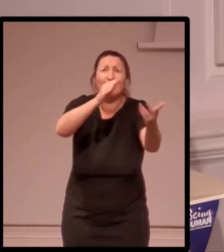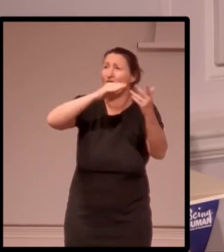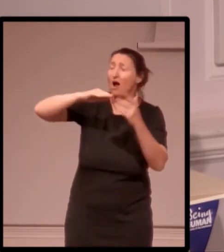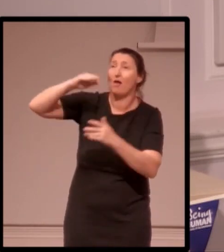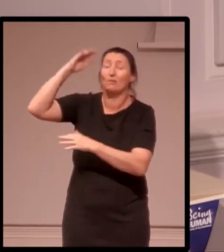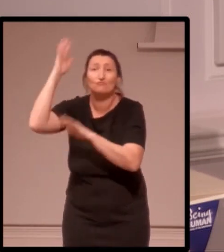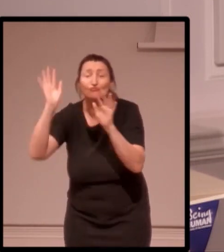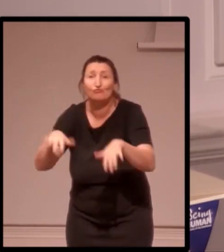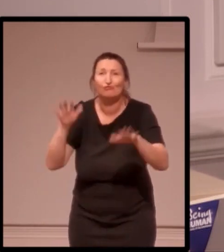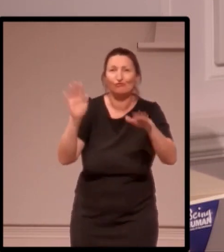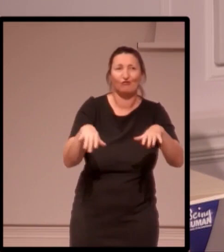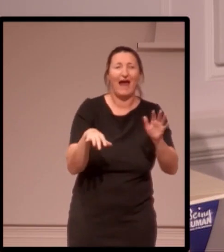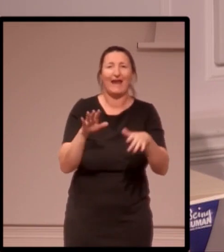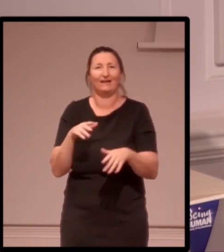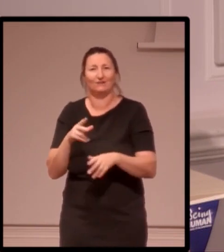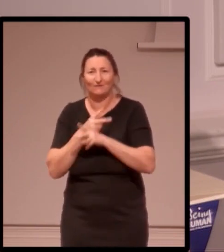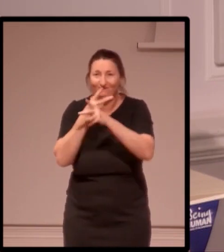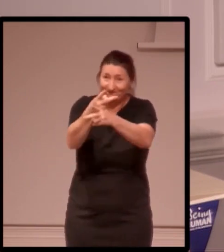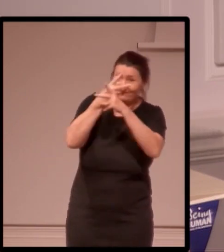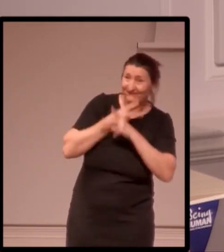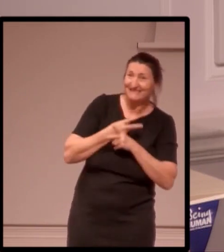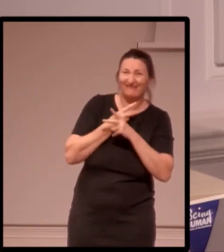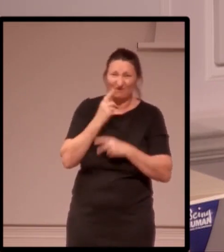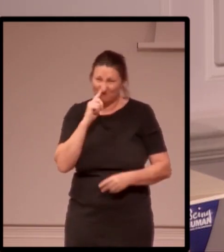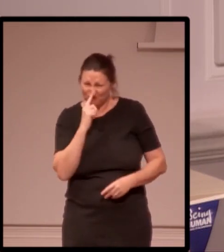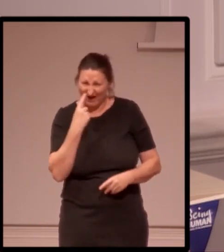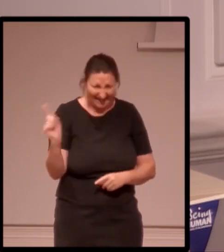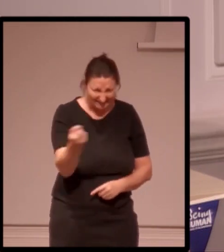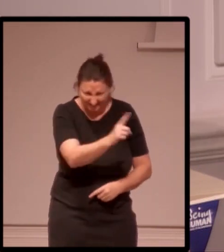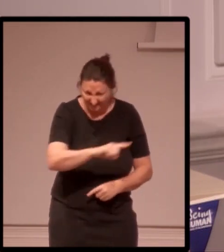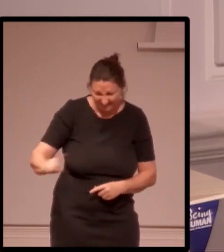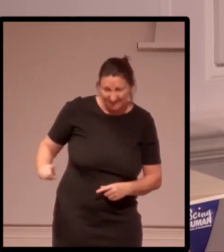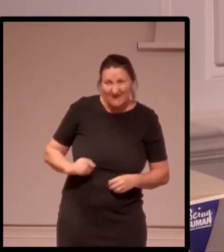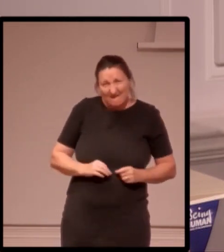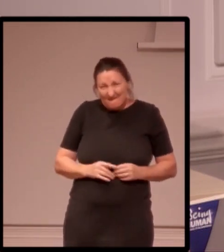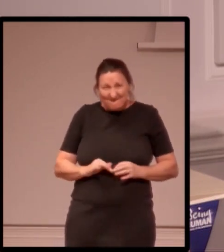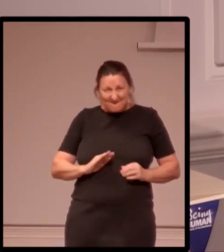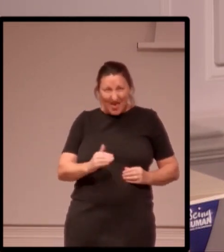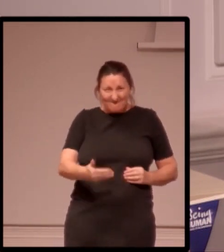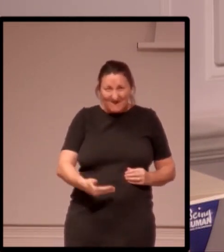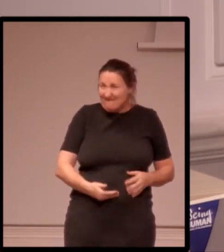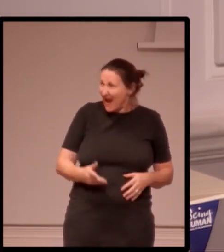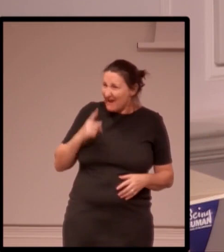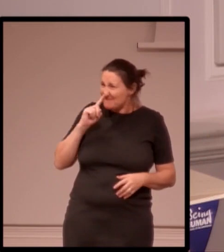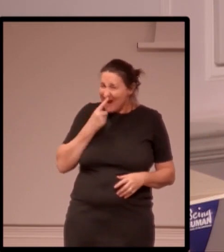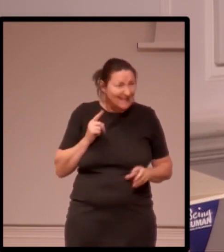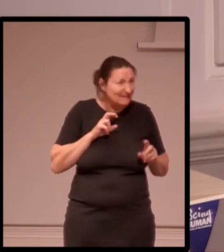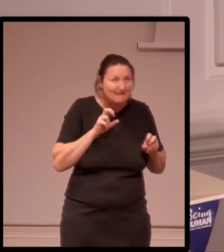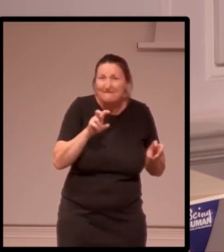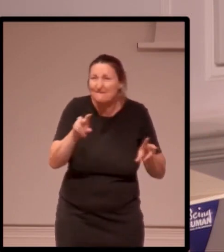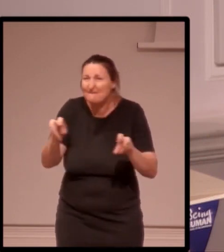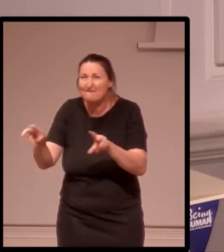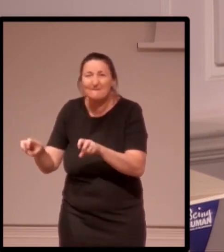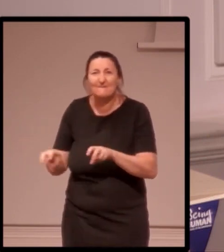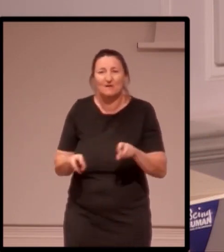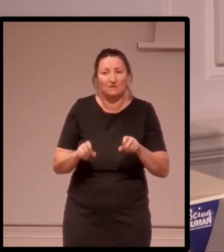TB sunray treatment, frequent visits from Joey the rat, whose belly is fluffy and round. Here the streets